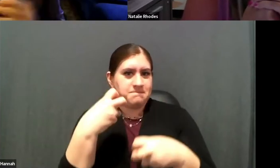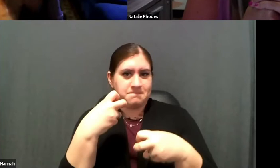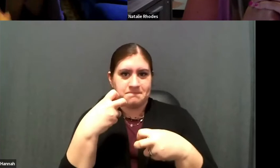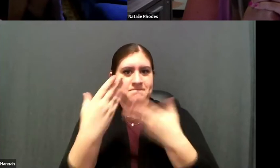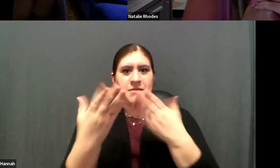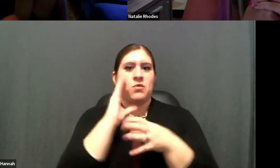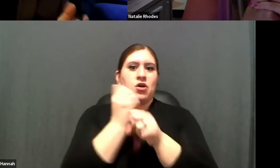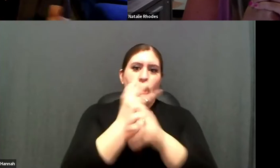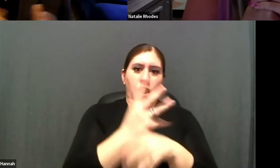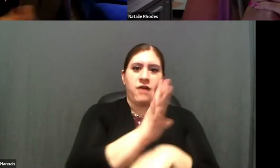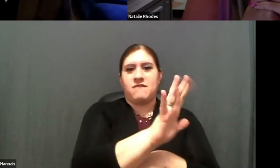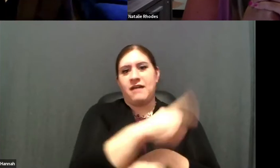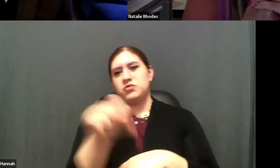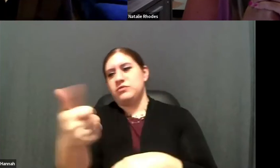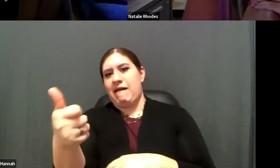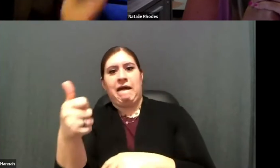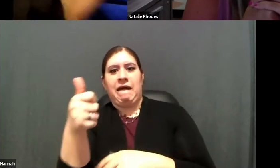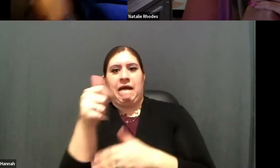cost